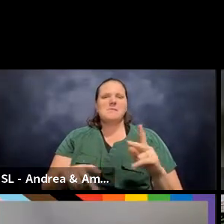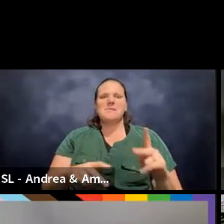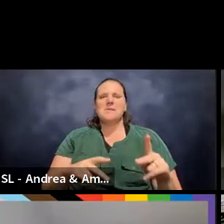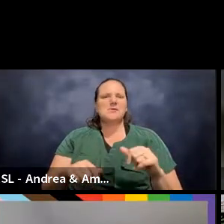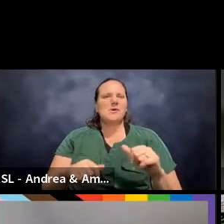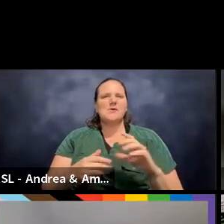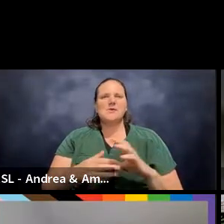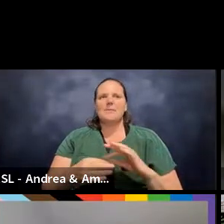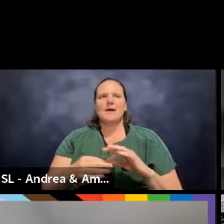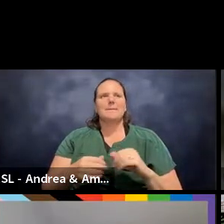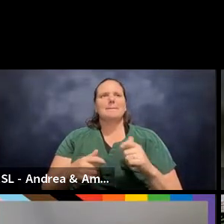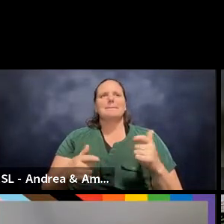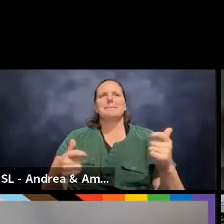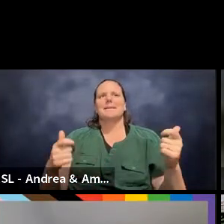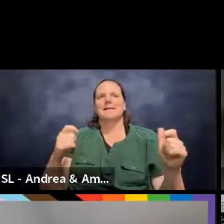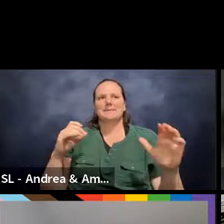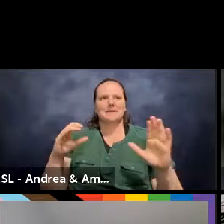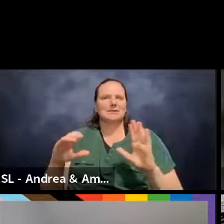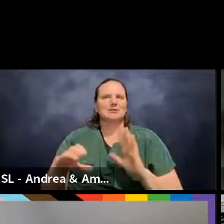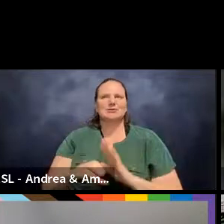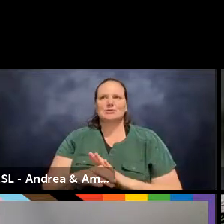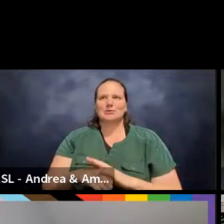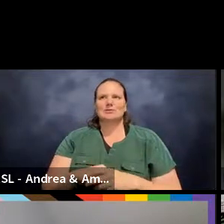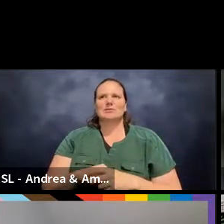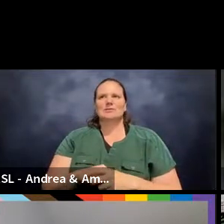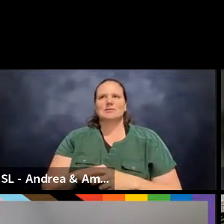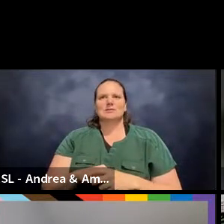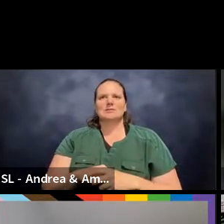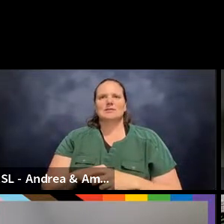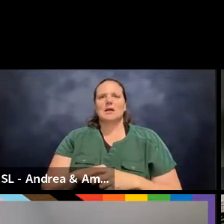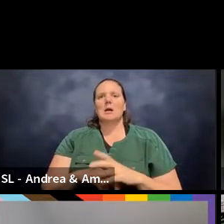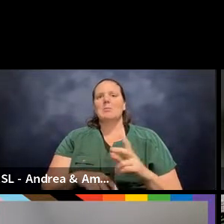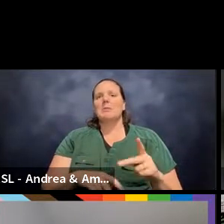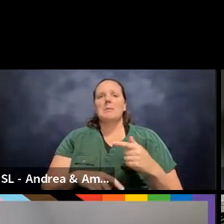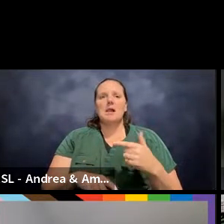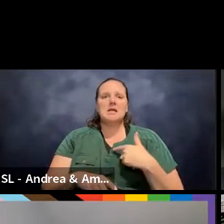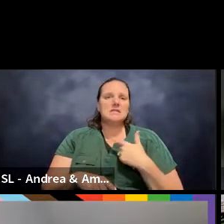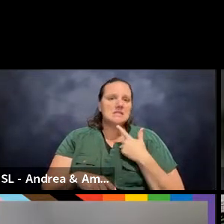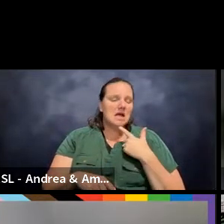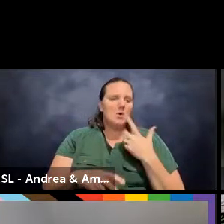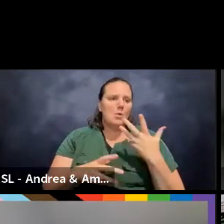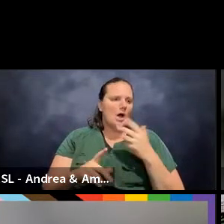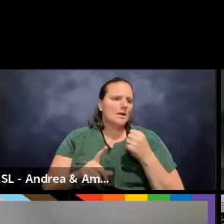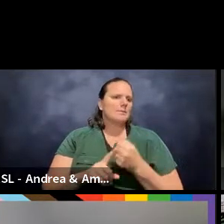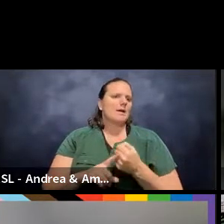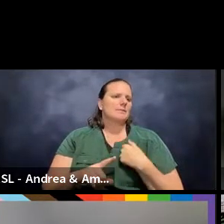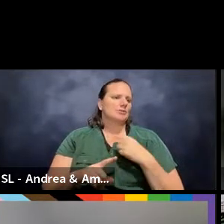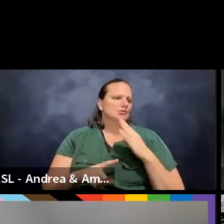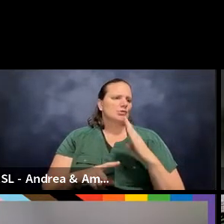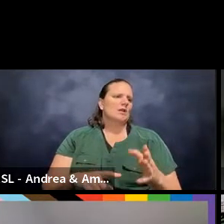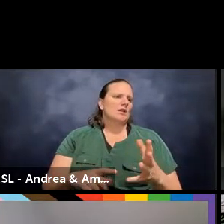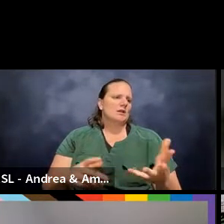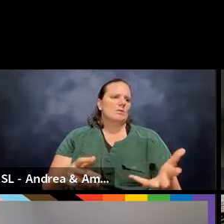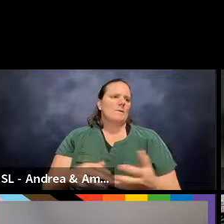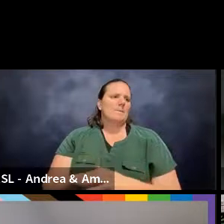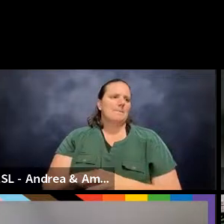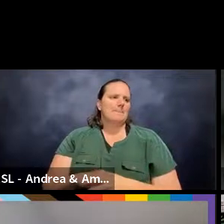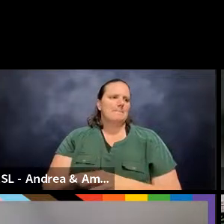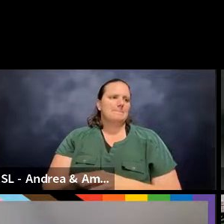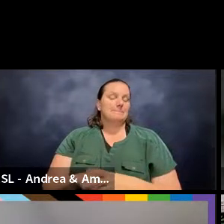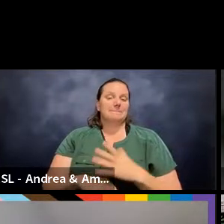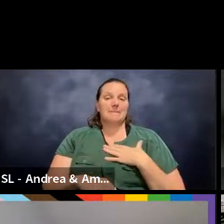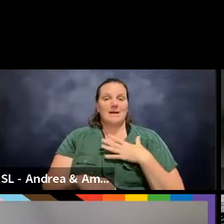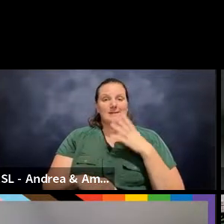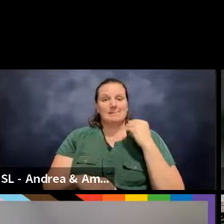on the big picture. Folks like to say, okay, what impacts me directly? In my experience, that's what